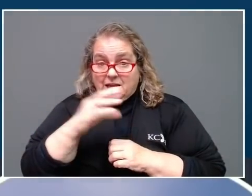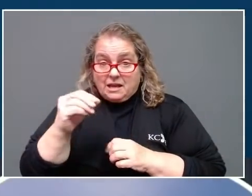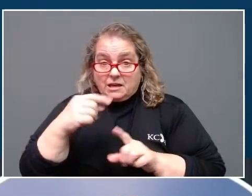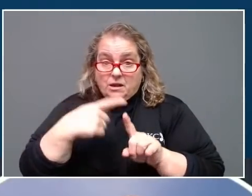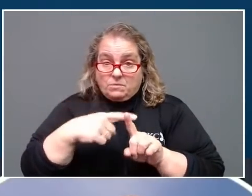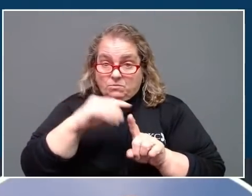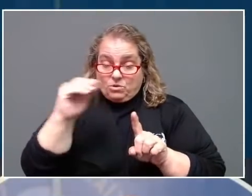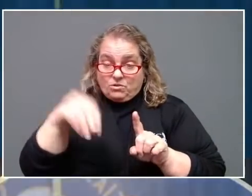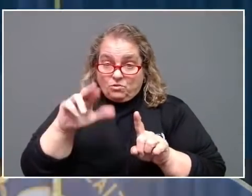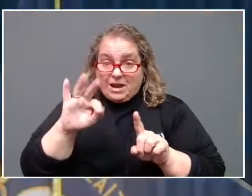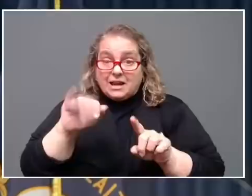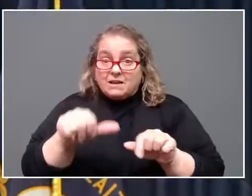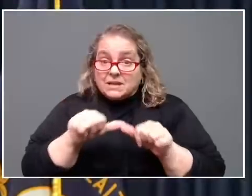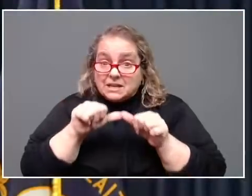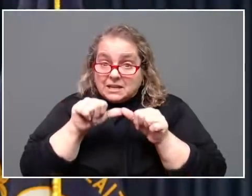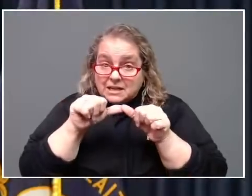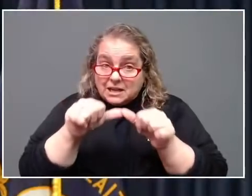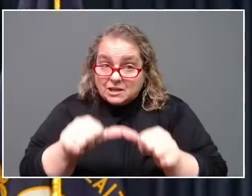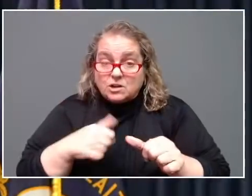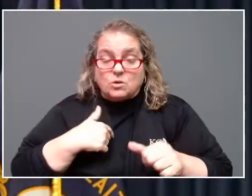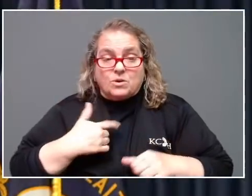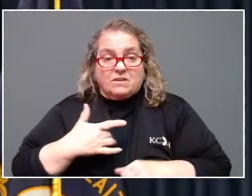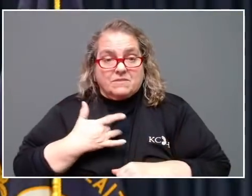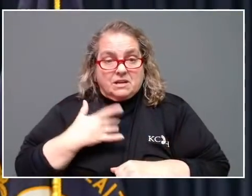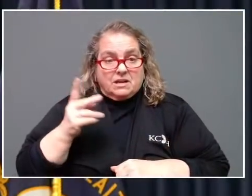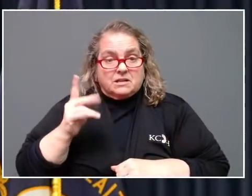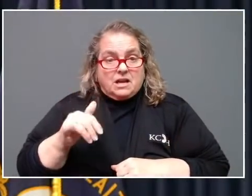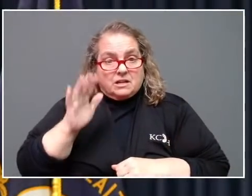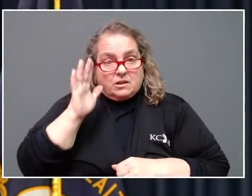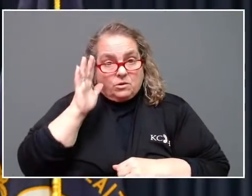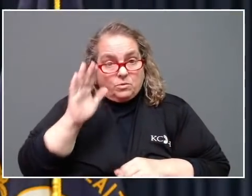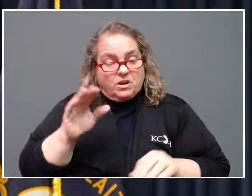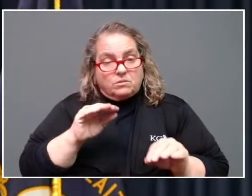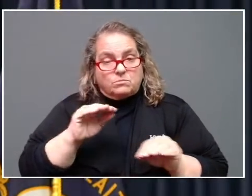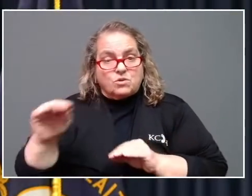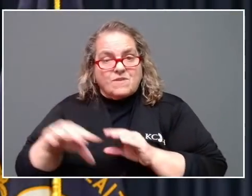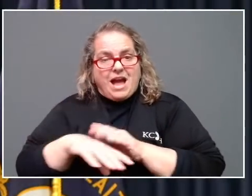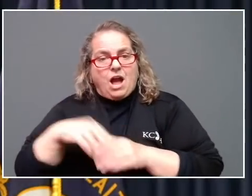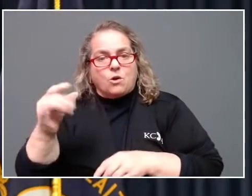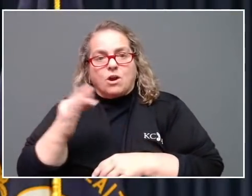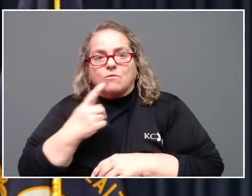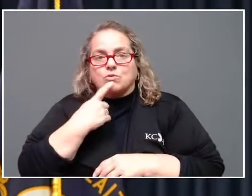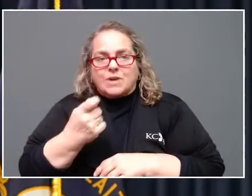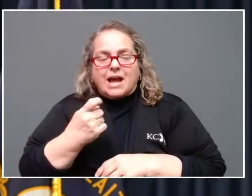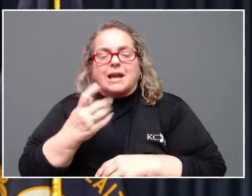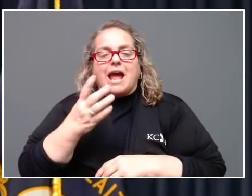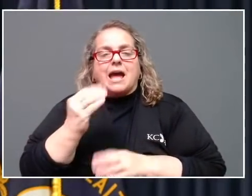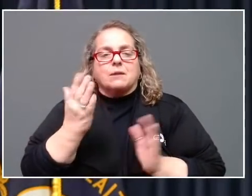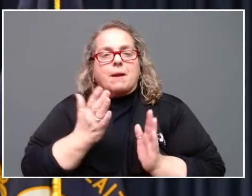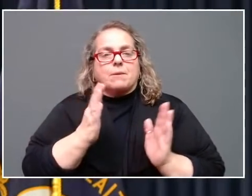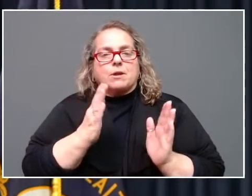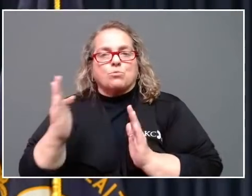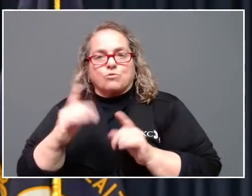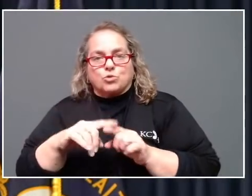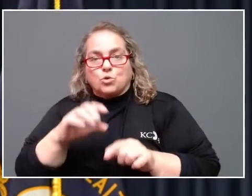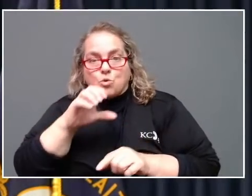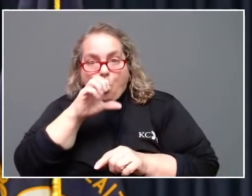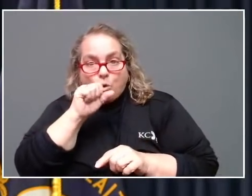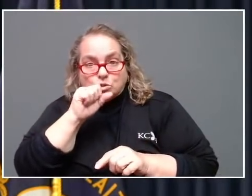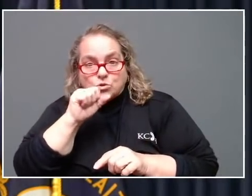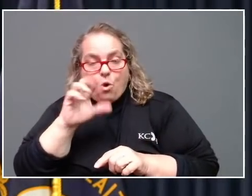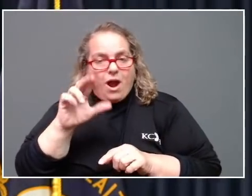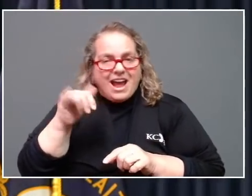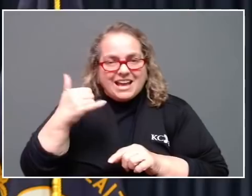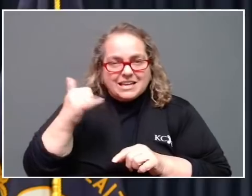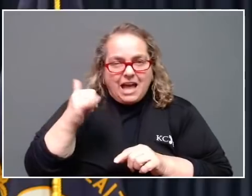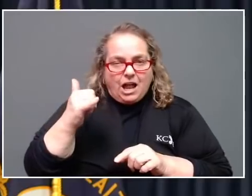trends continue, we believe Kentucky will move out of the red and into the orange or even the yellow conservatively by